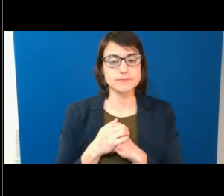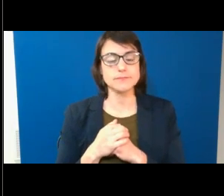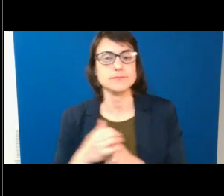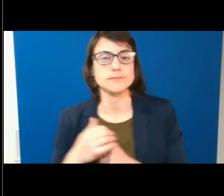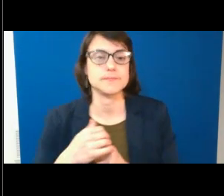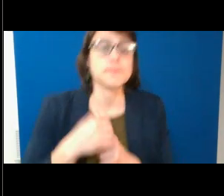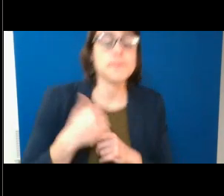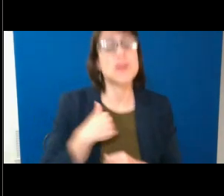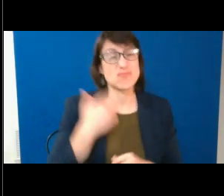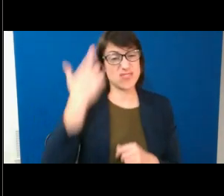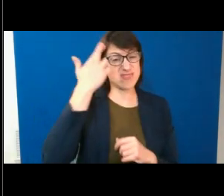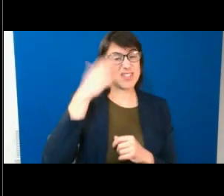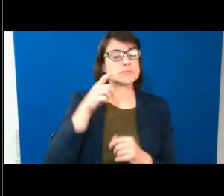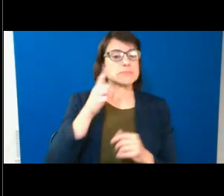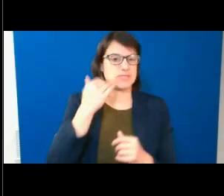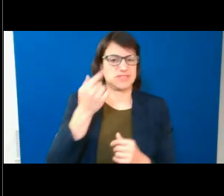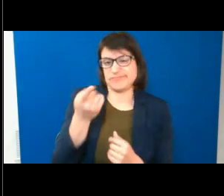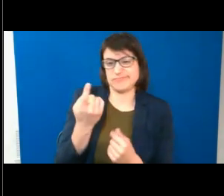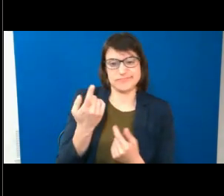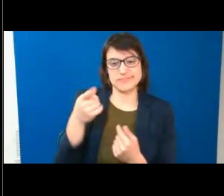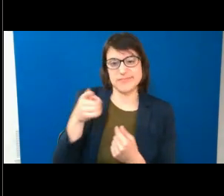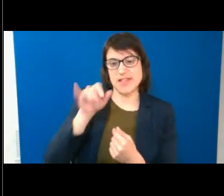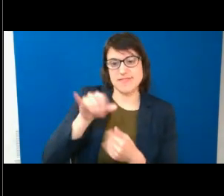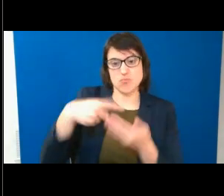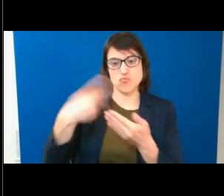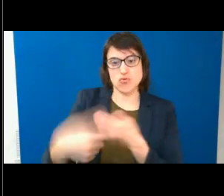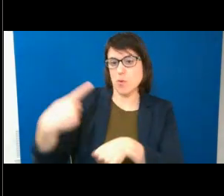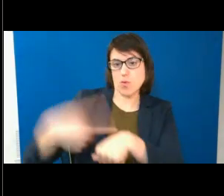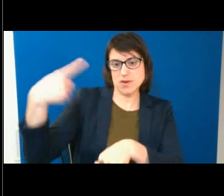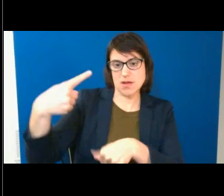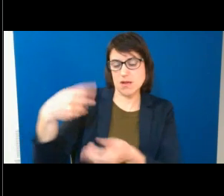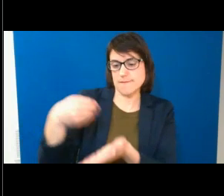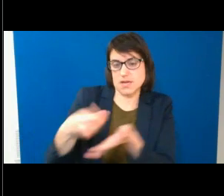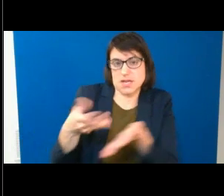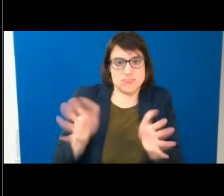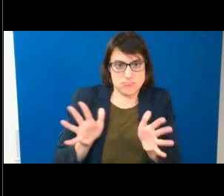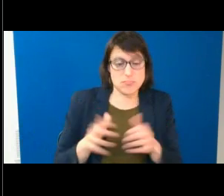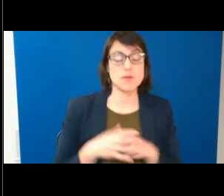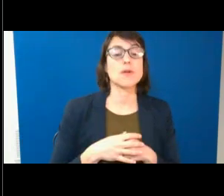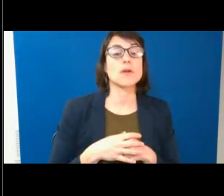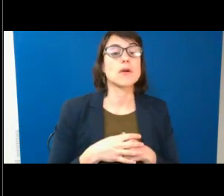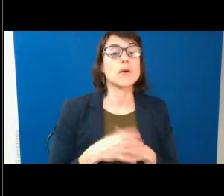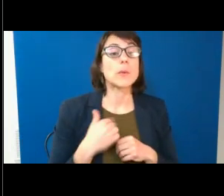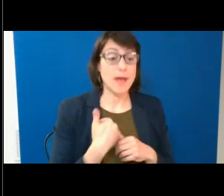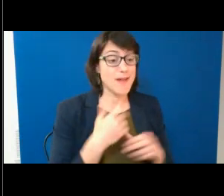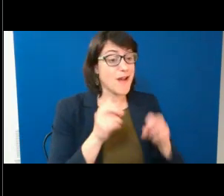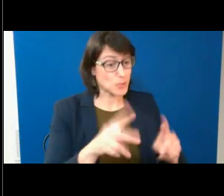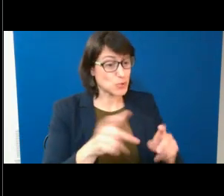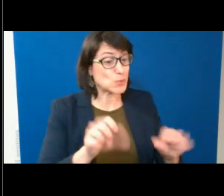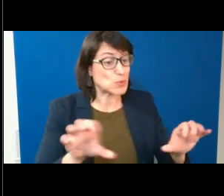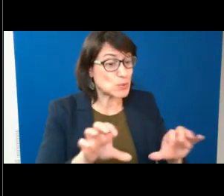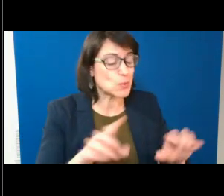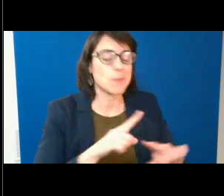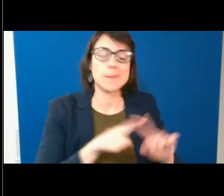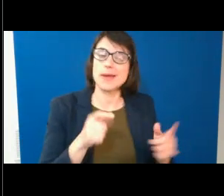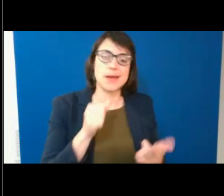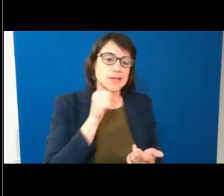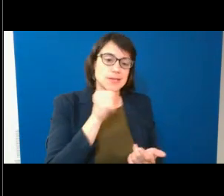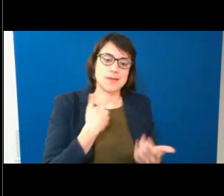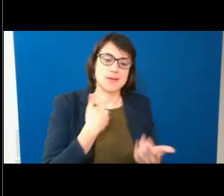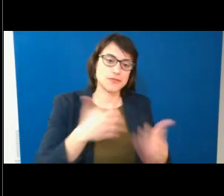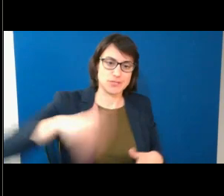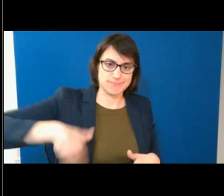that because this was a one-off program, there were some things we had the abilities to do and didn't. And one thing that we kind of heard